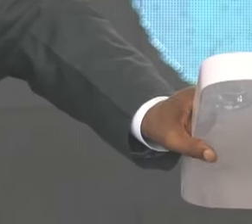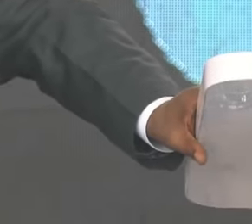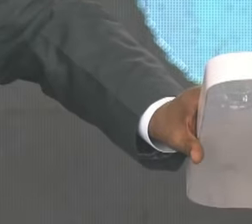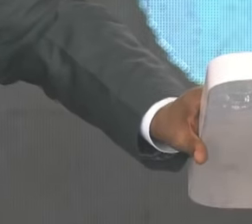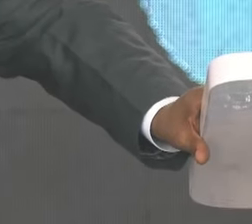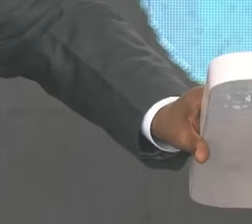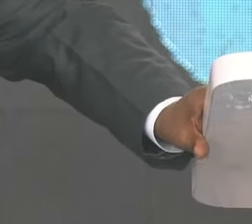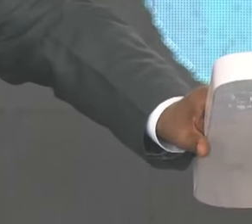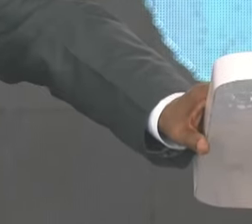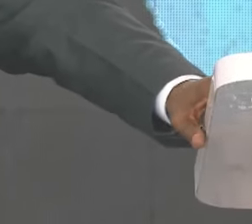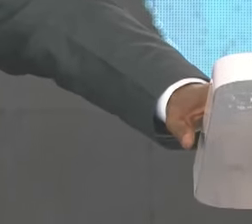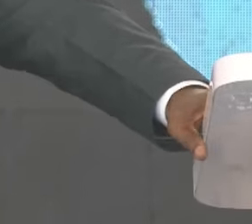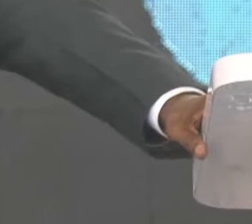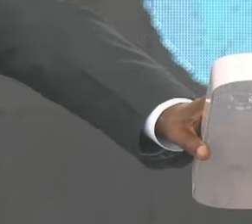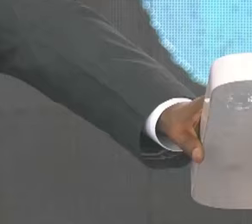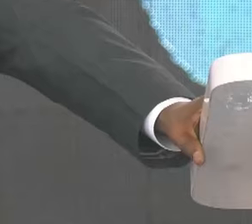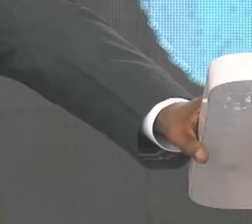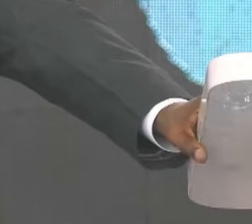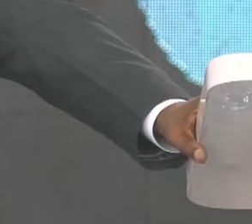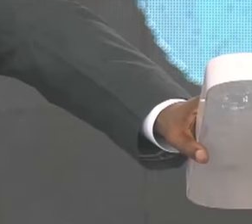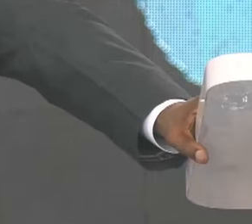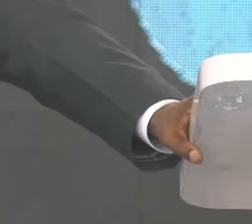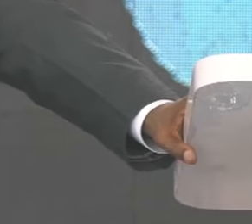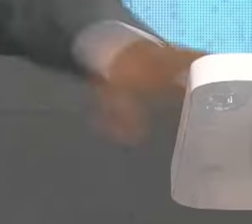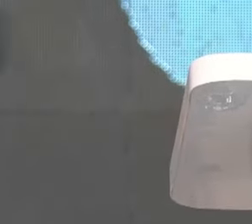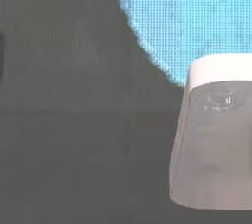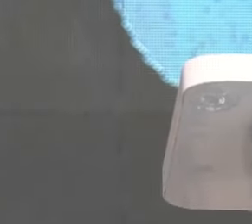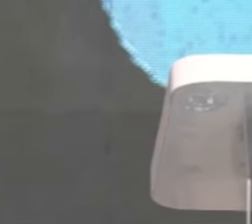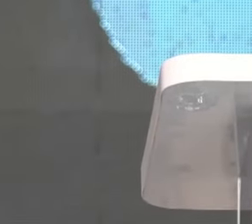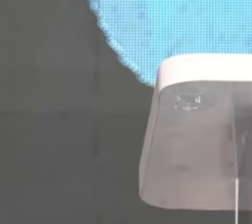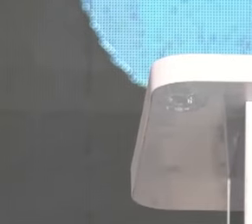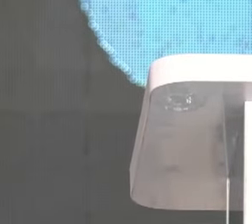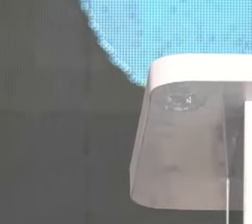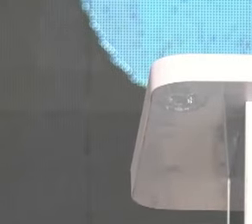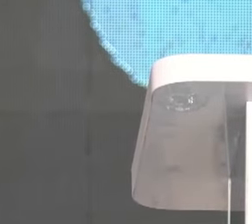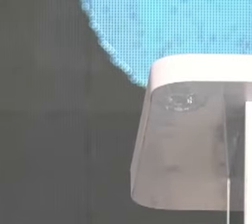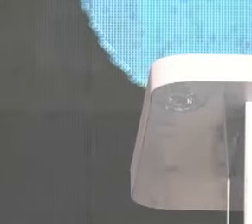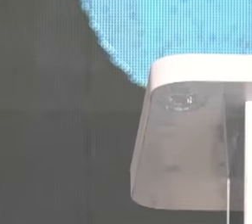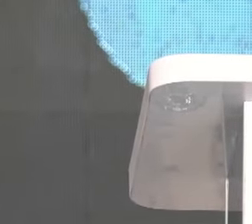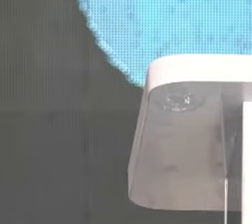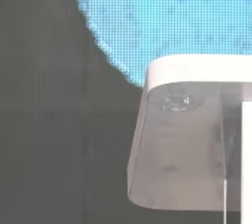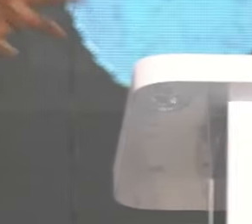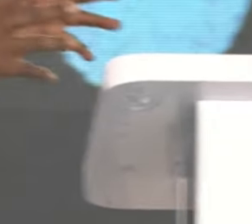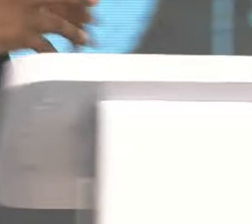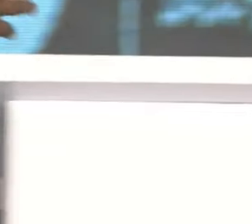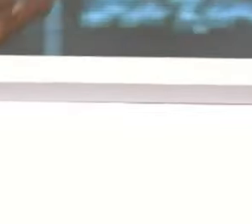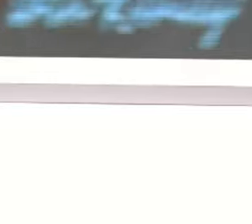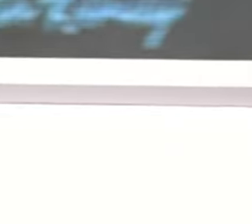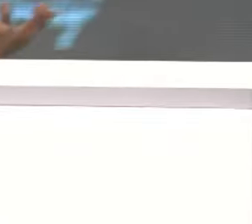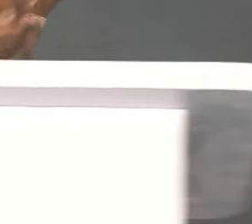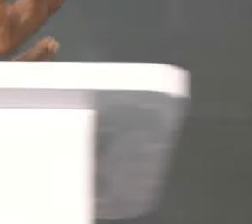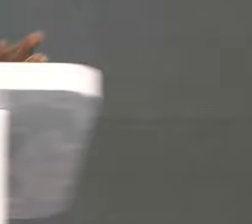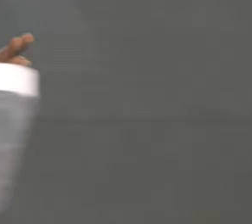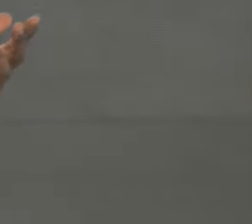is not towing the line that the besetting sin? Is there something you always do when you see a